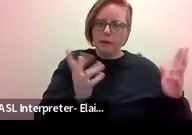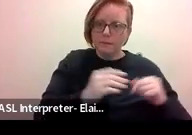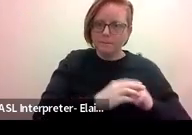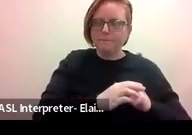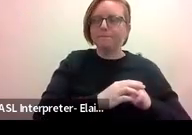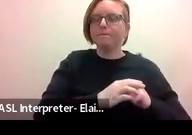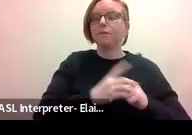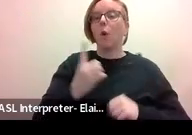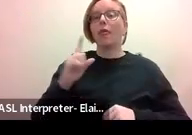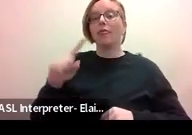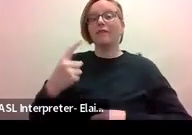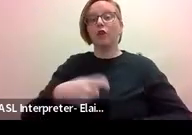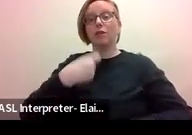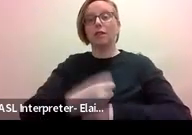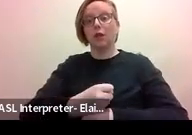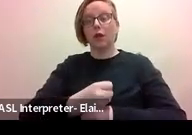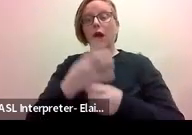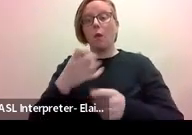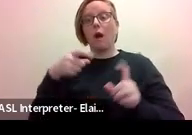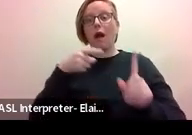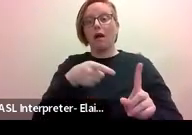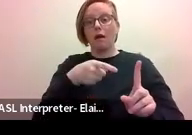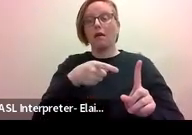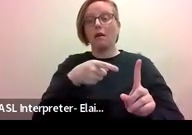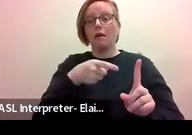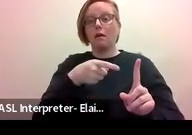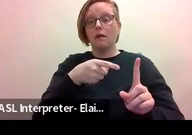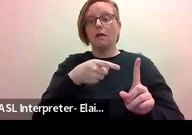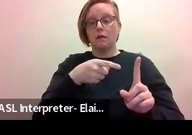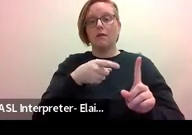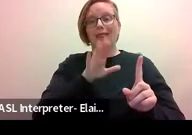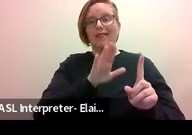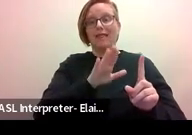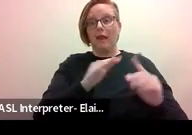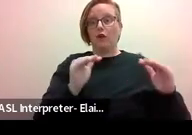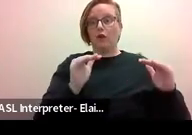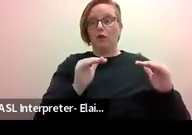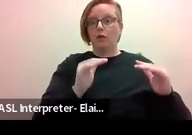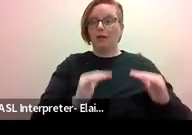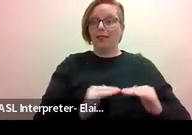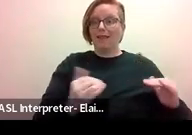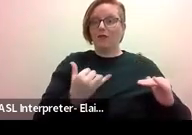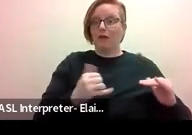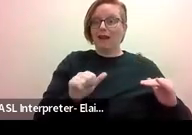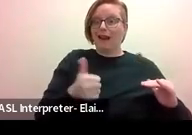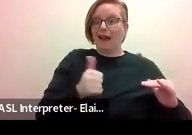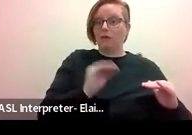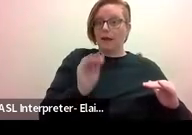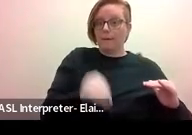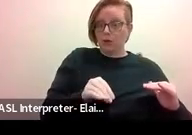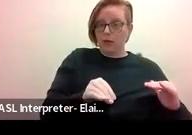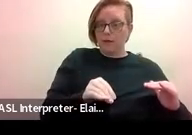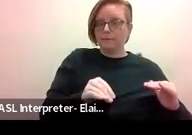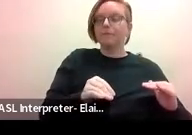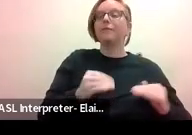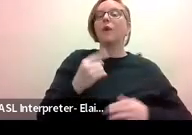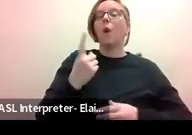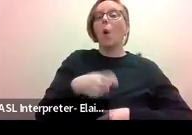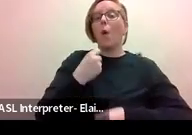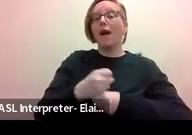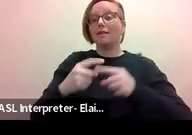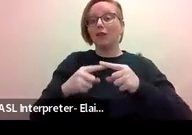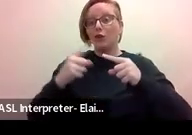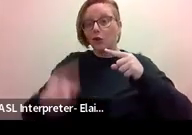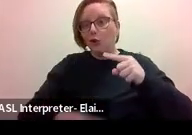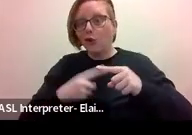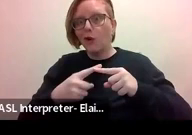Maybe the first year, I'm going to say, okay, their baseline is 10%. By the end of the IEP, we're going to